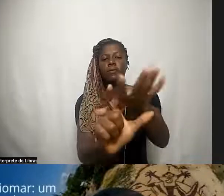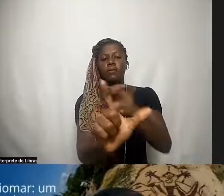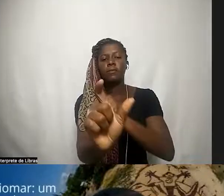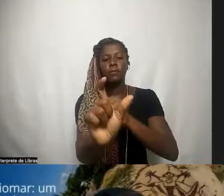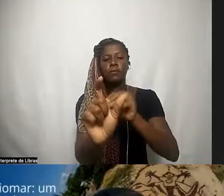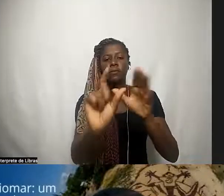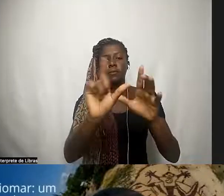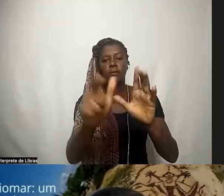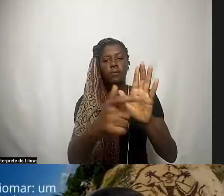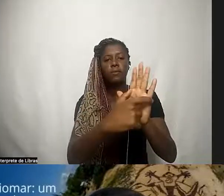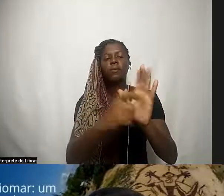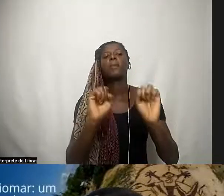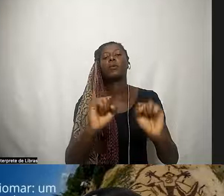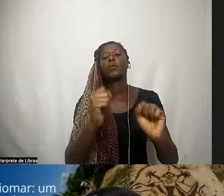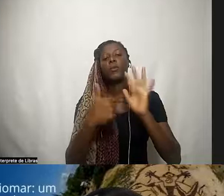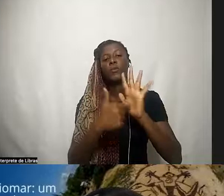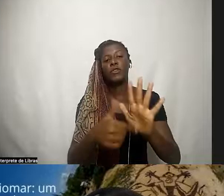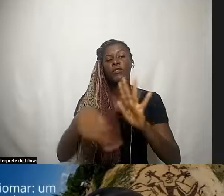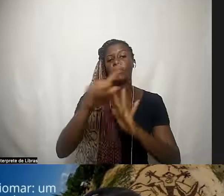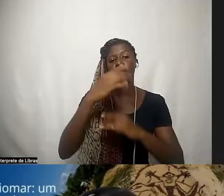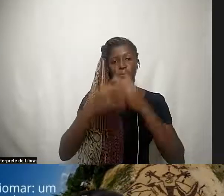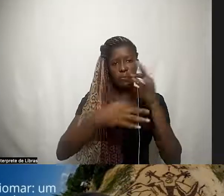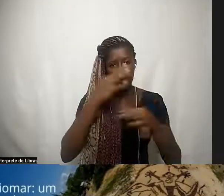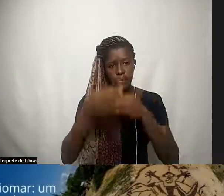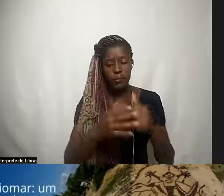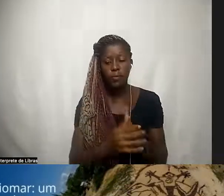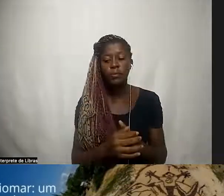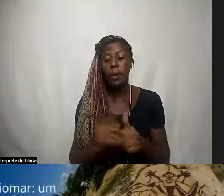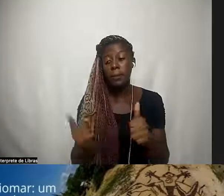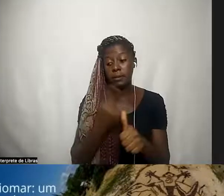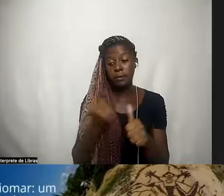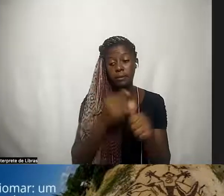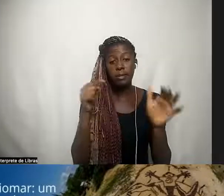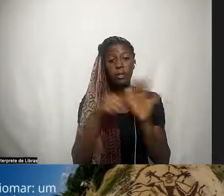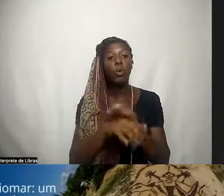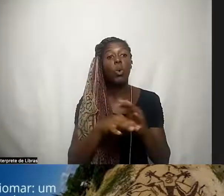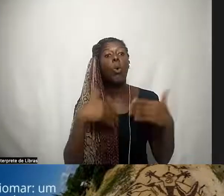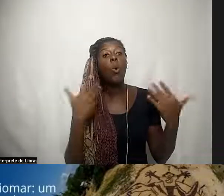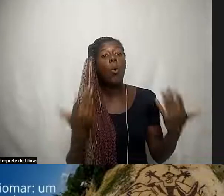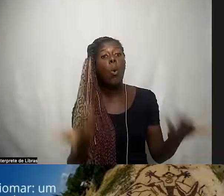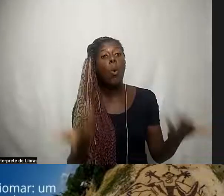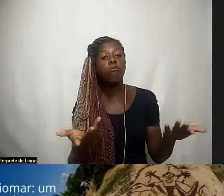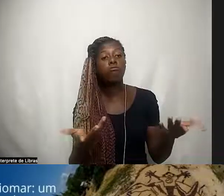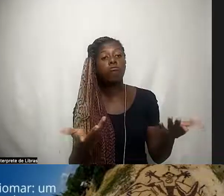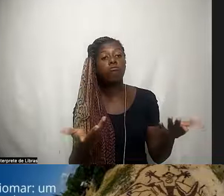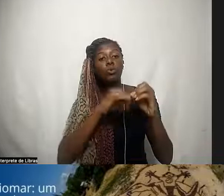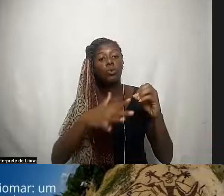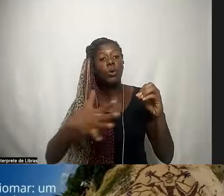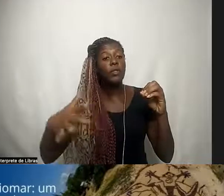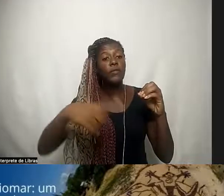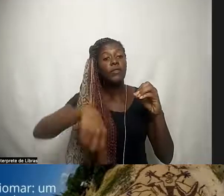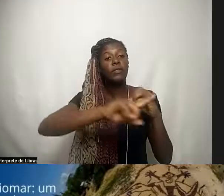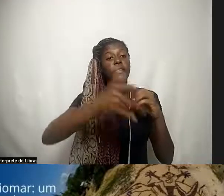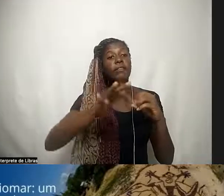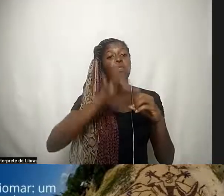So you can copy your QR code, and then we can show how you contributed. So my first question was, what